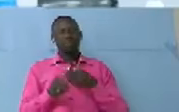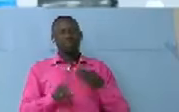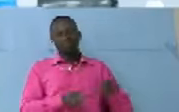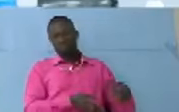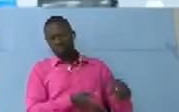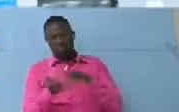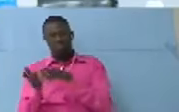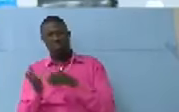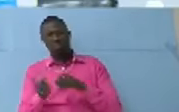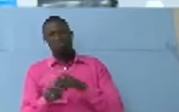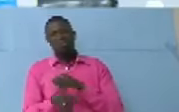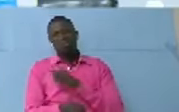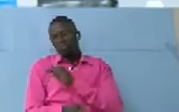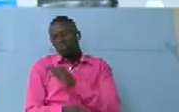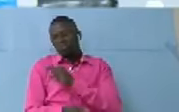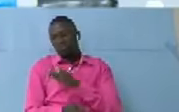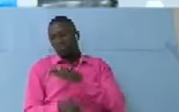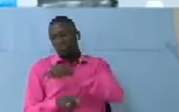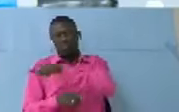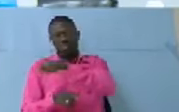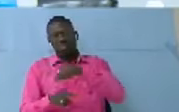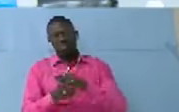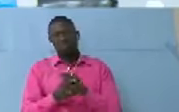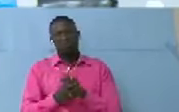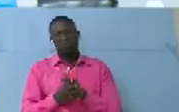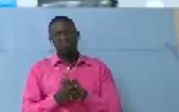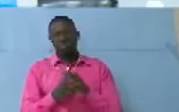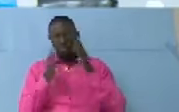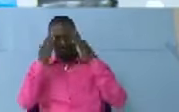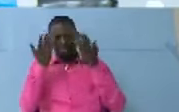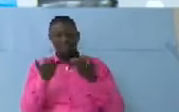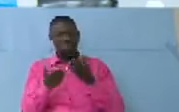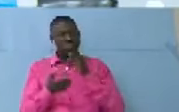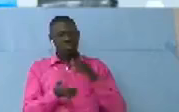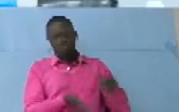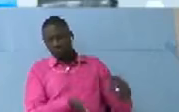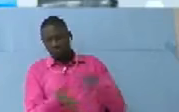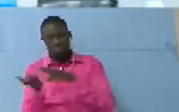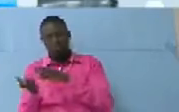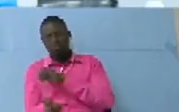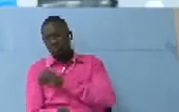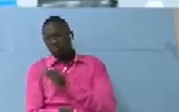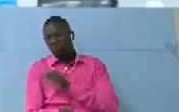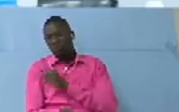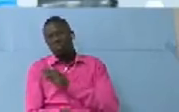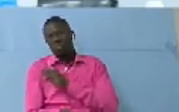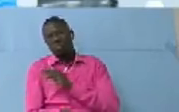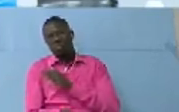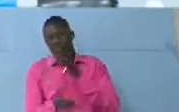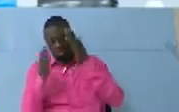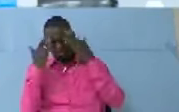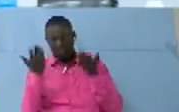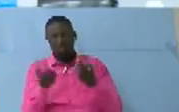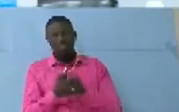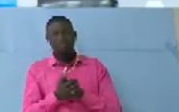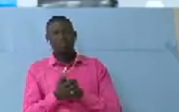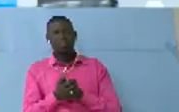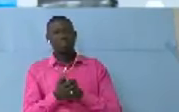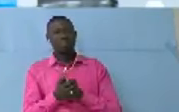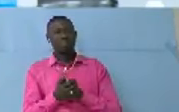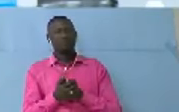threw a urine at the corner. Yes, Sunabon Malene. The one who threw the urine, I don't know who. I had a